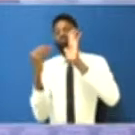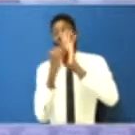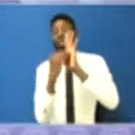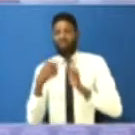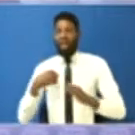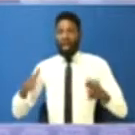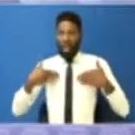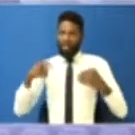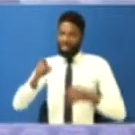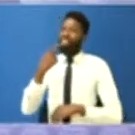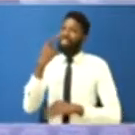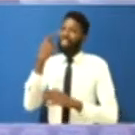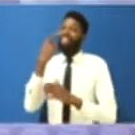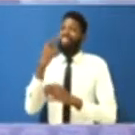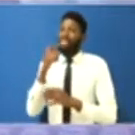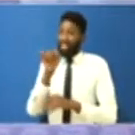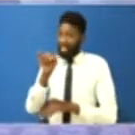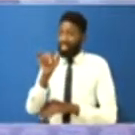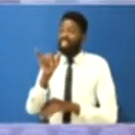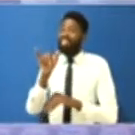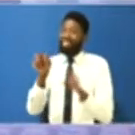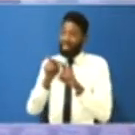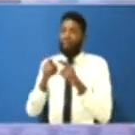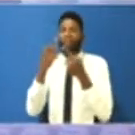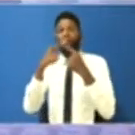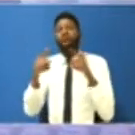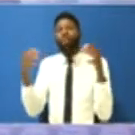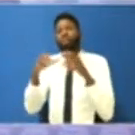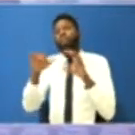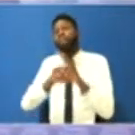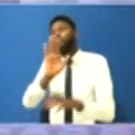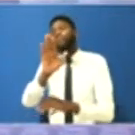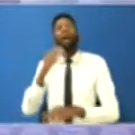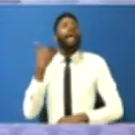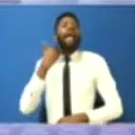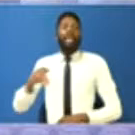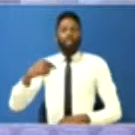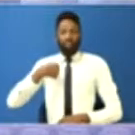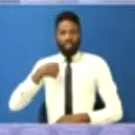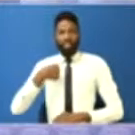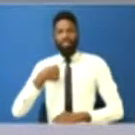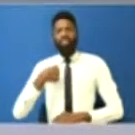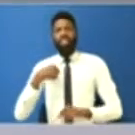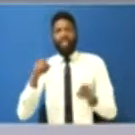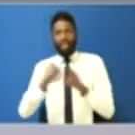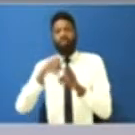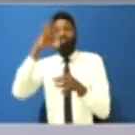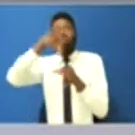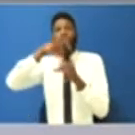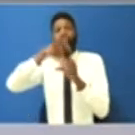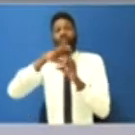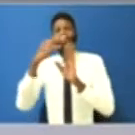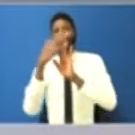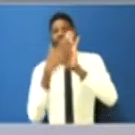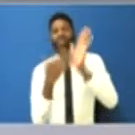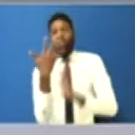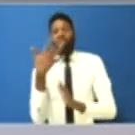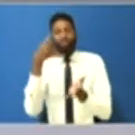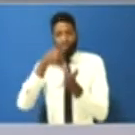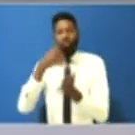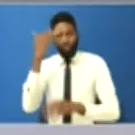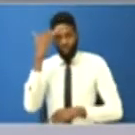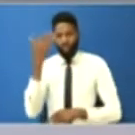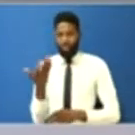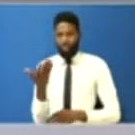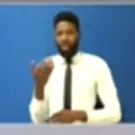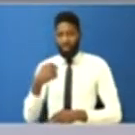said that but many of his political benefactors do not want me on the ballot because they know the effect of that i do have a degree i'm